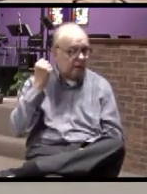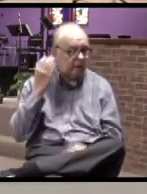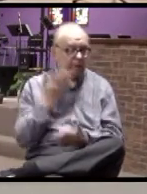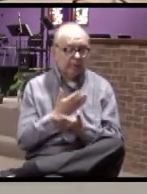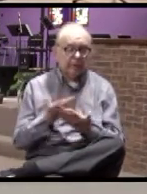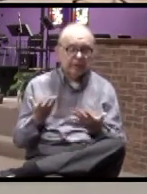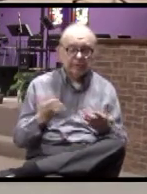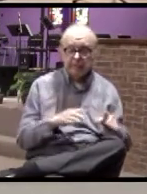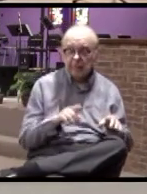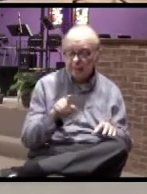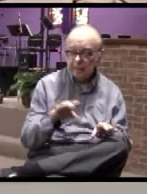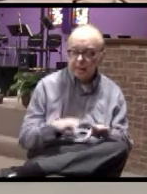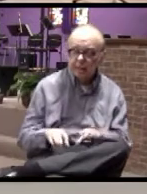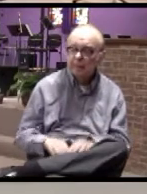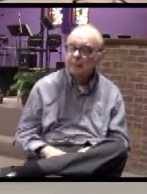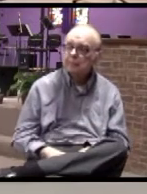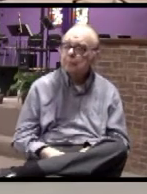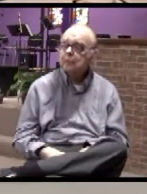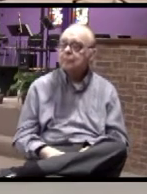did.